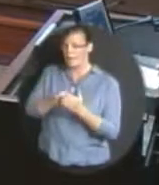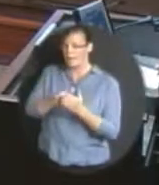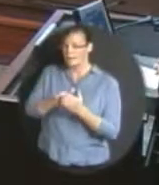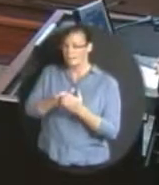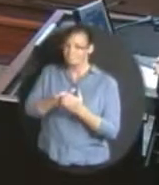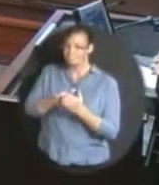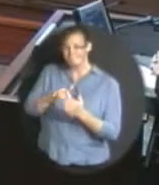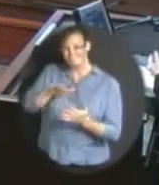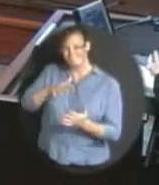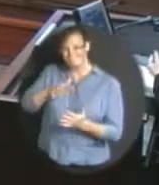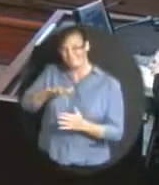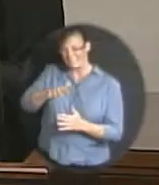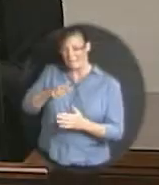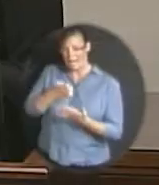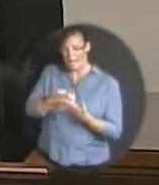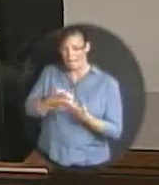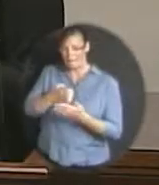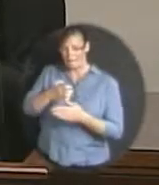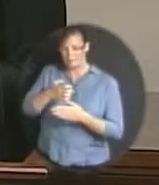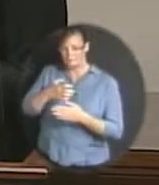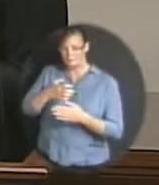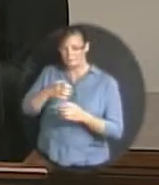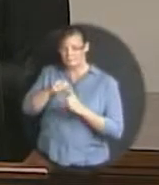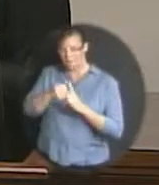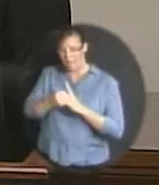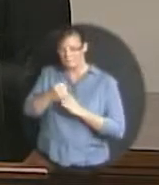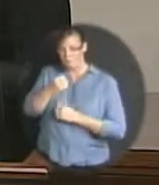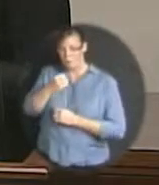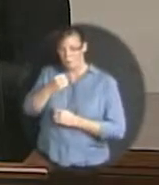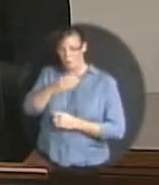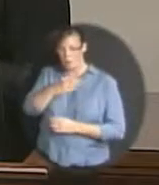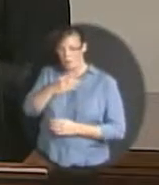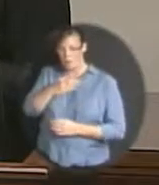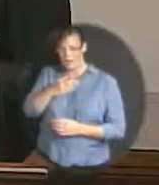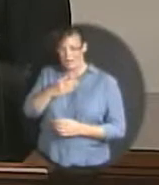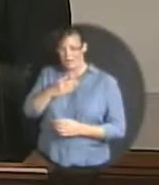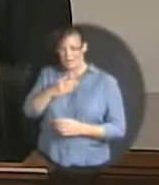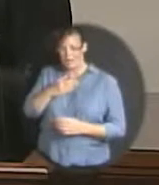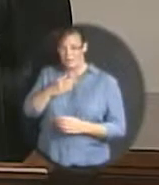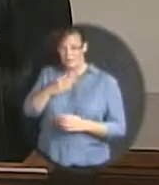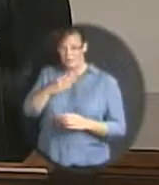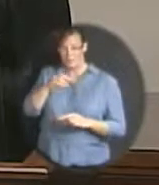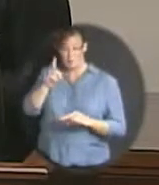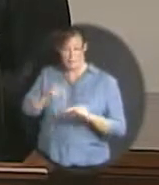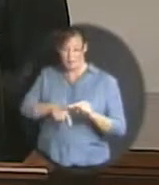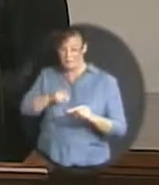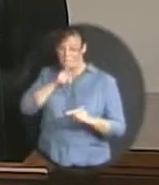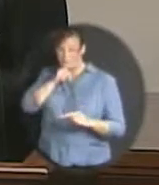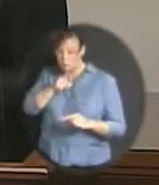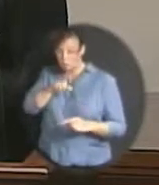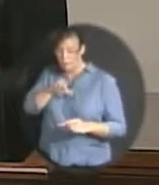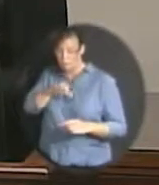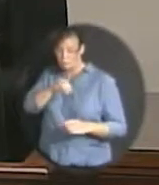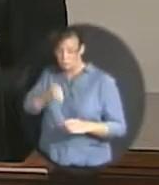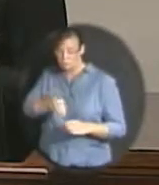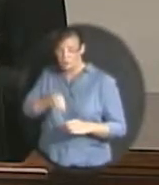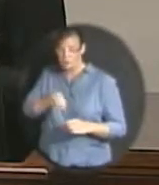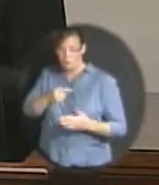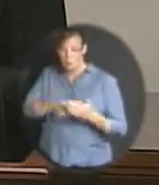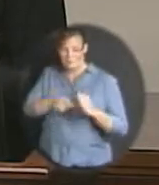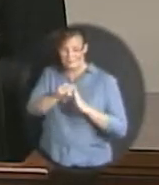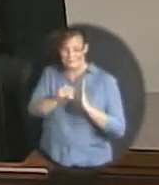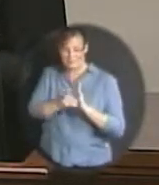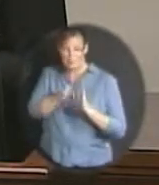pretty tentative economic times, and so we never can be totally certain from year to year what the state will provide and what they